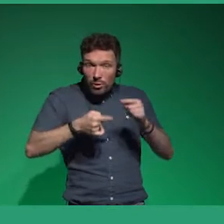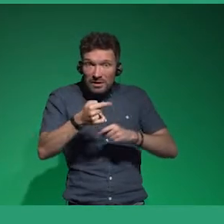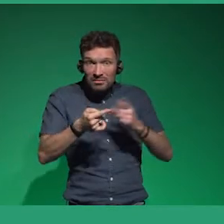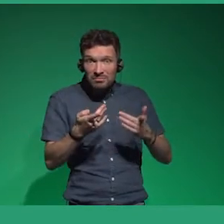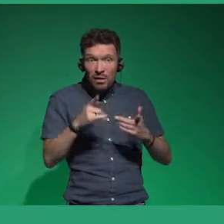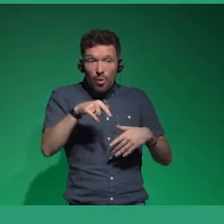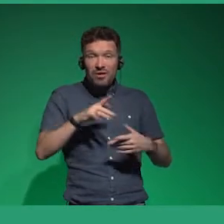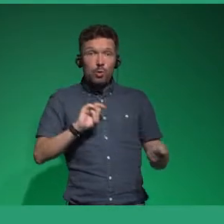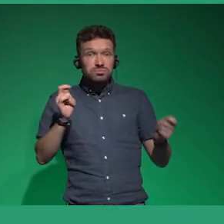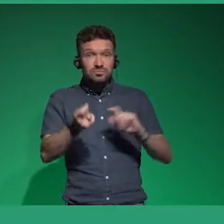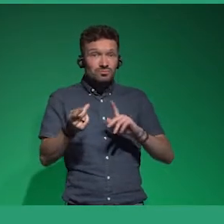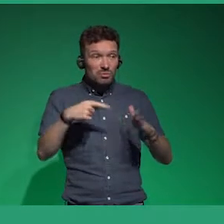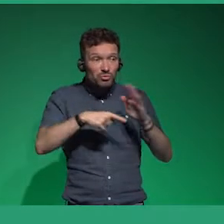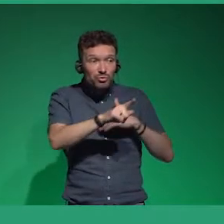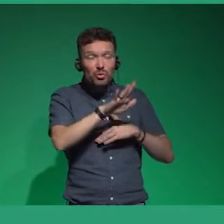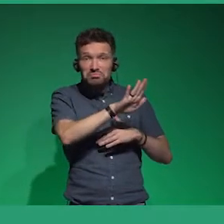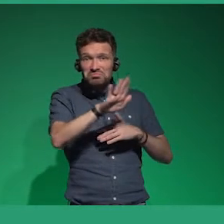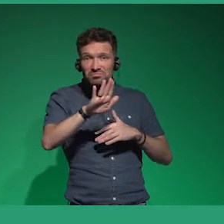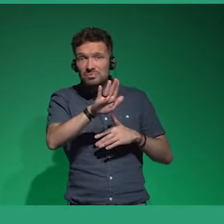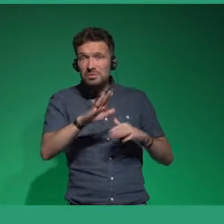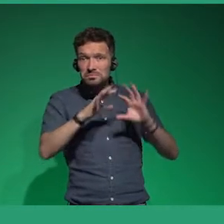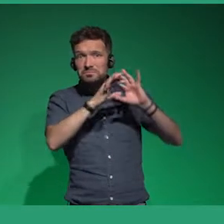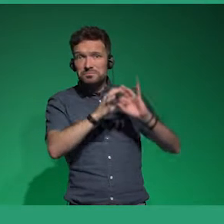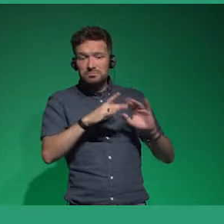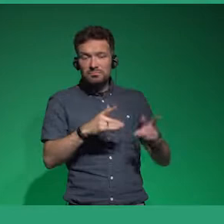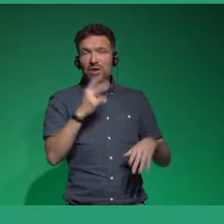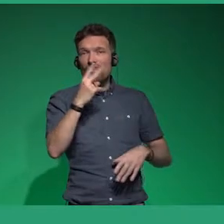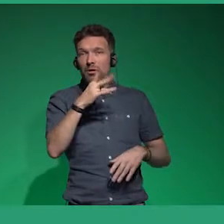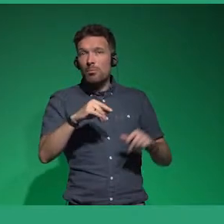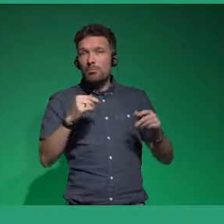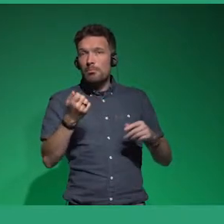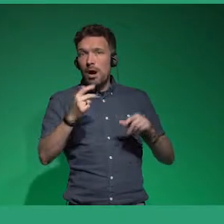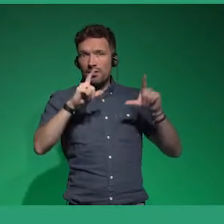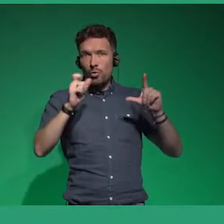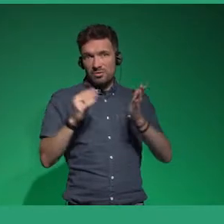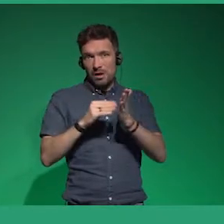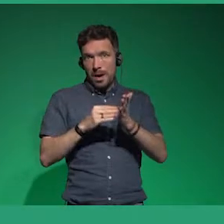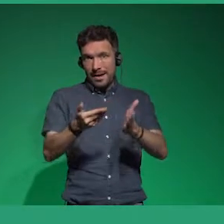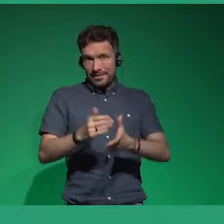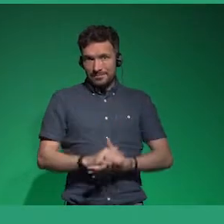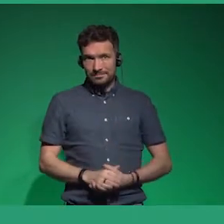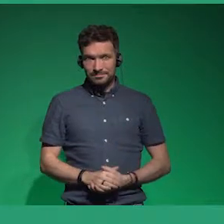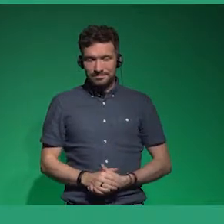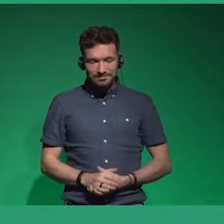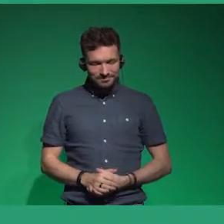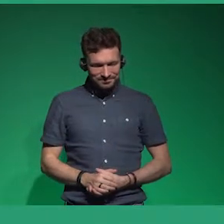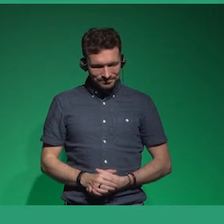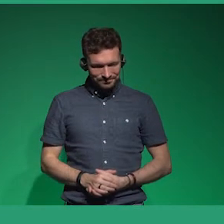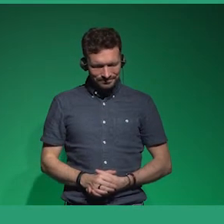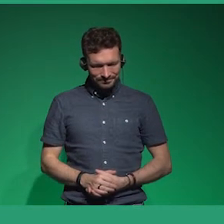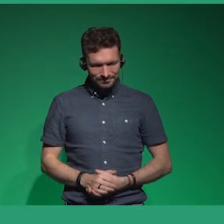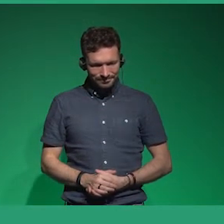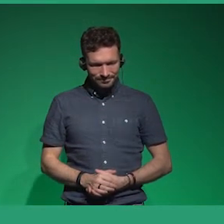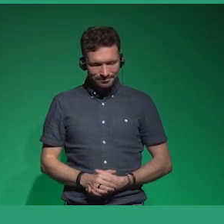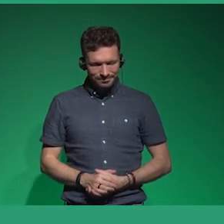some images of some pictures of the literally millions of organisms that we